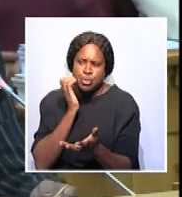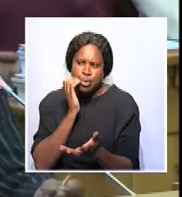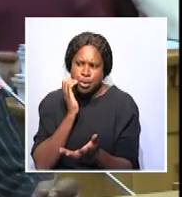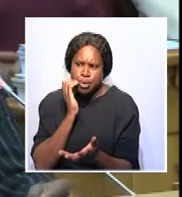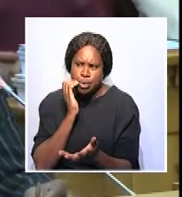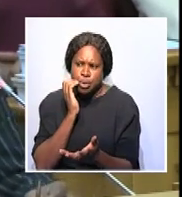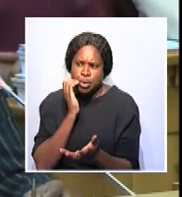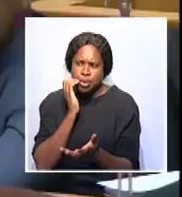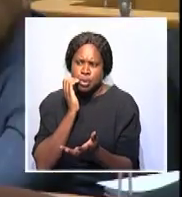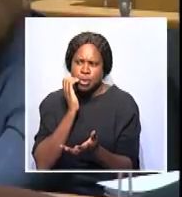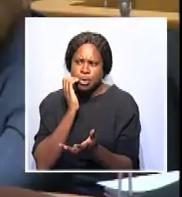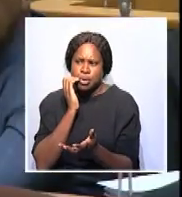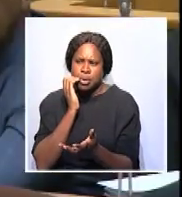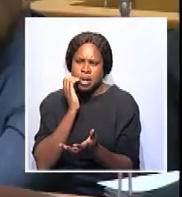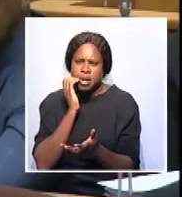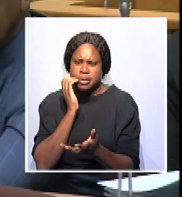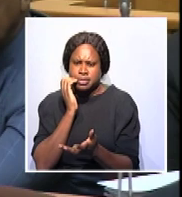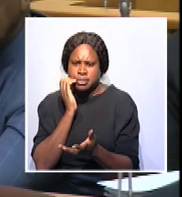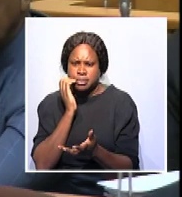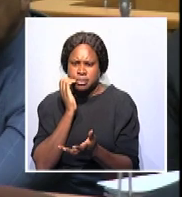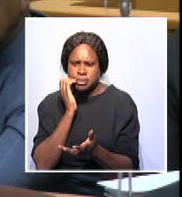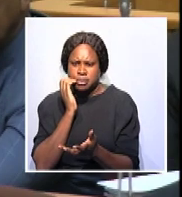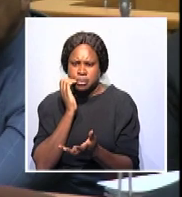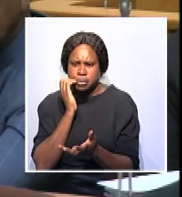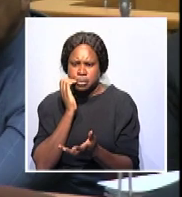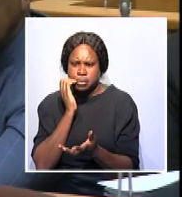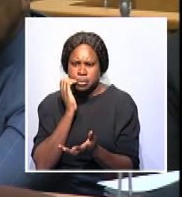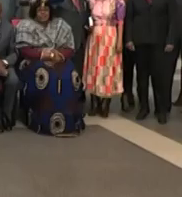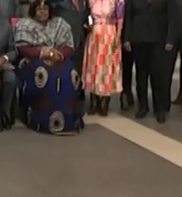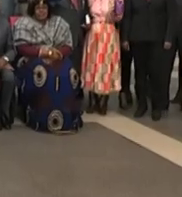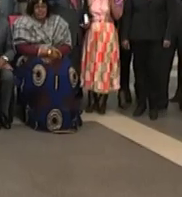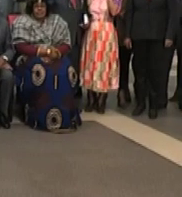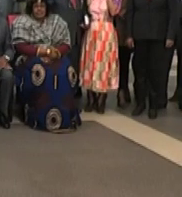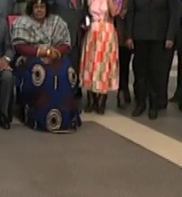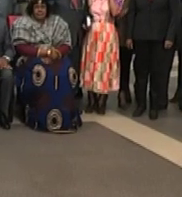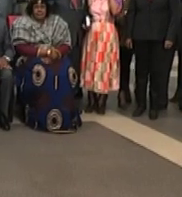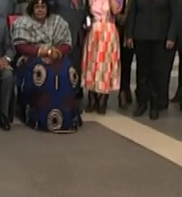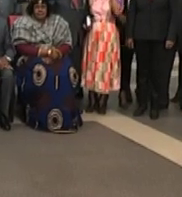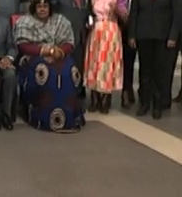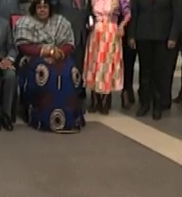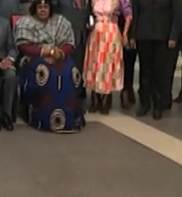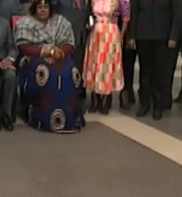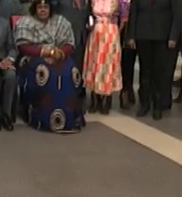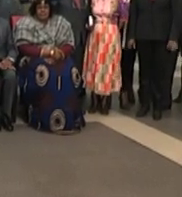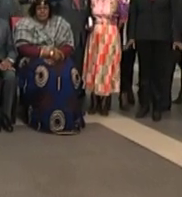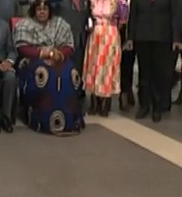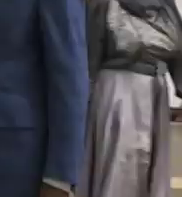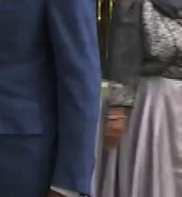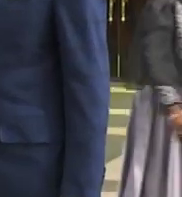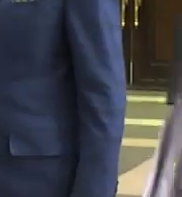good to it, then you must compensate. Dr. Gengop, however, pointed out